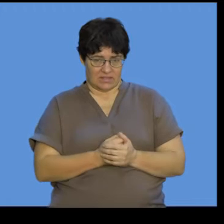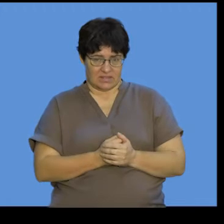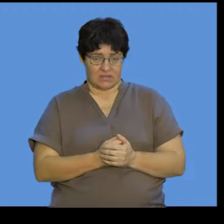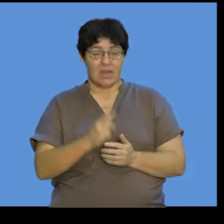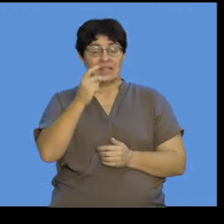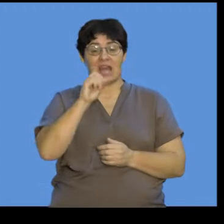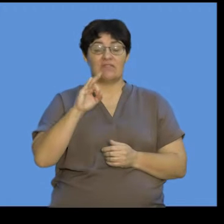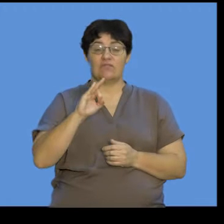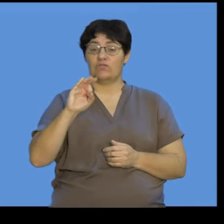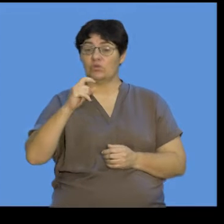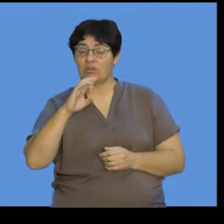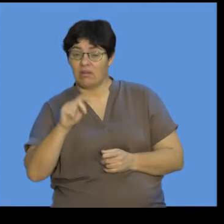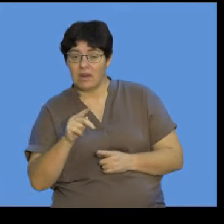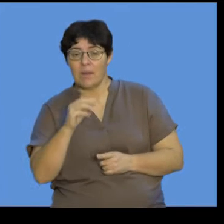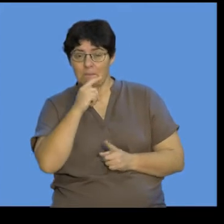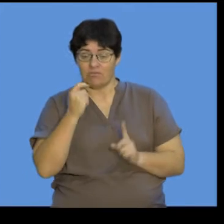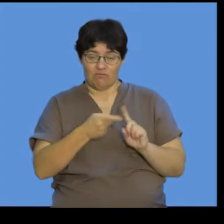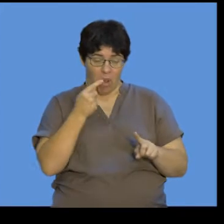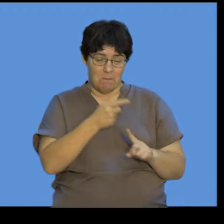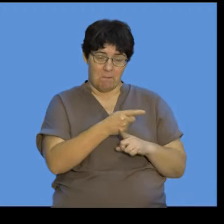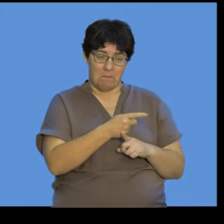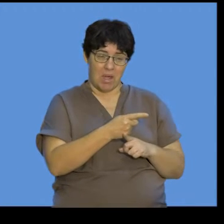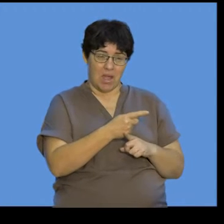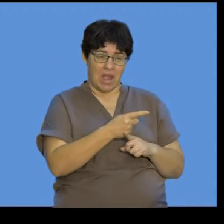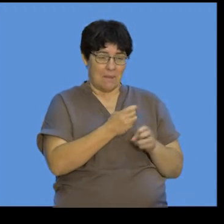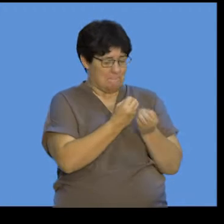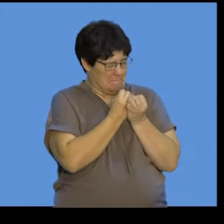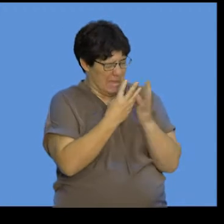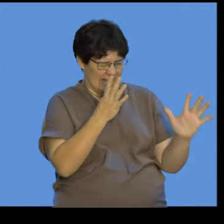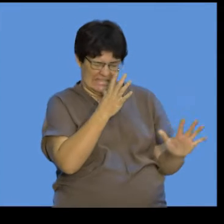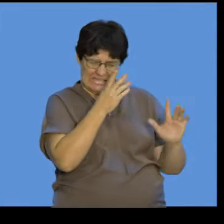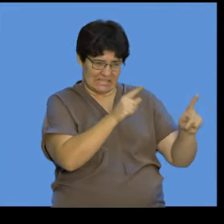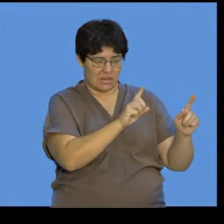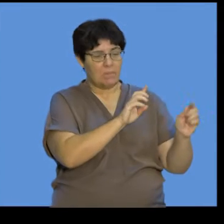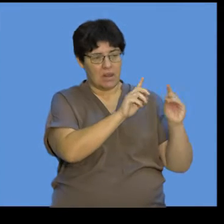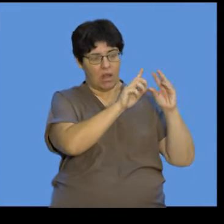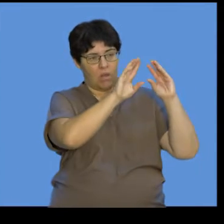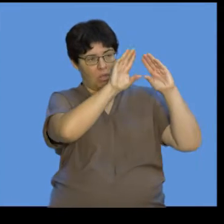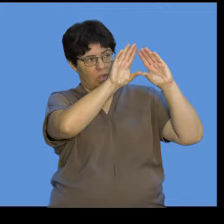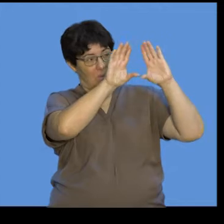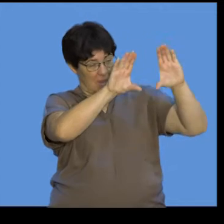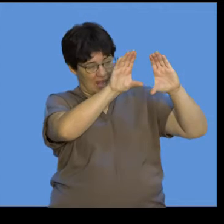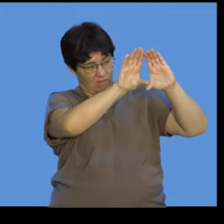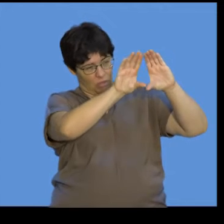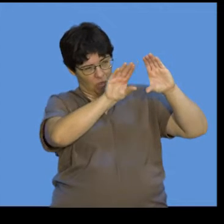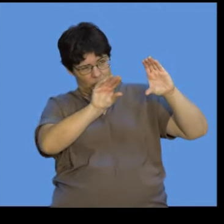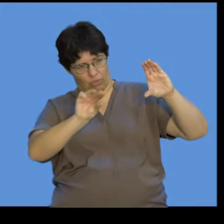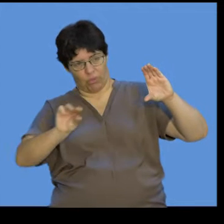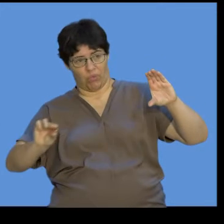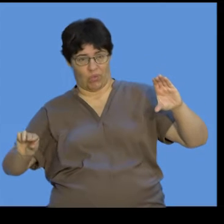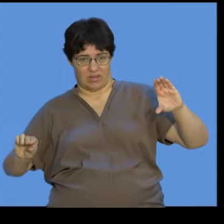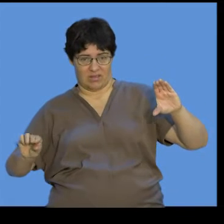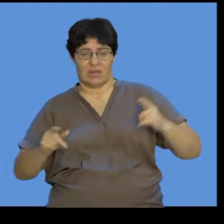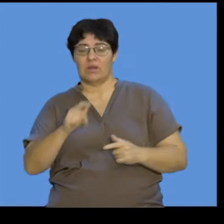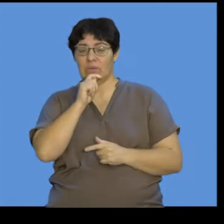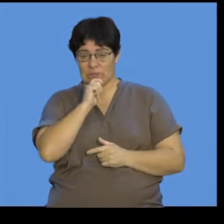happens? Particles move from a region where there's many of them to a region where there's very little of them. And then that suggests something, as